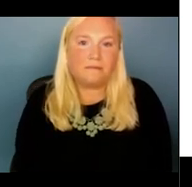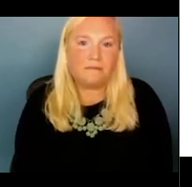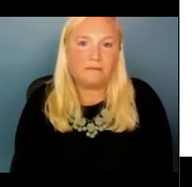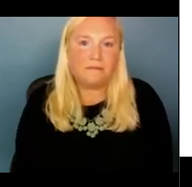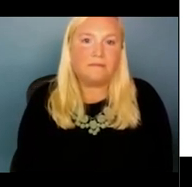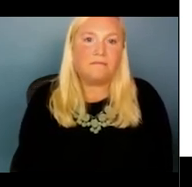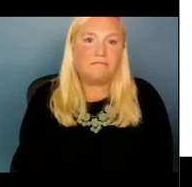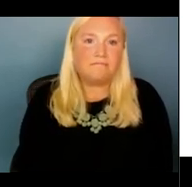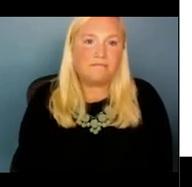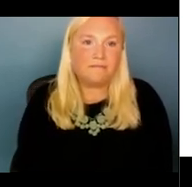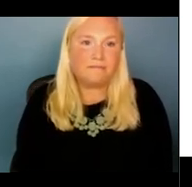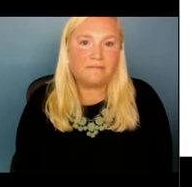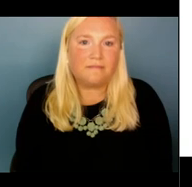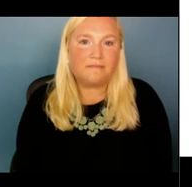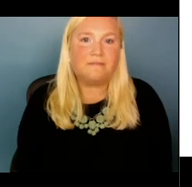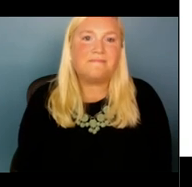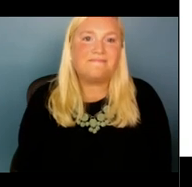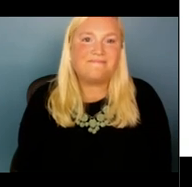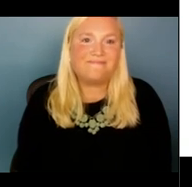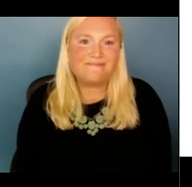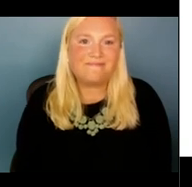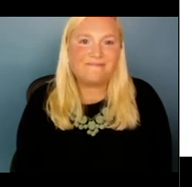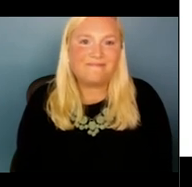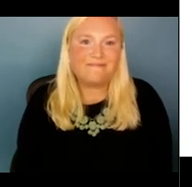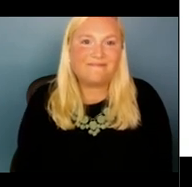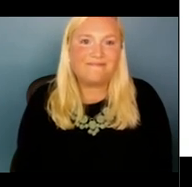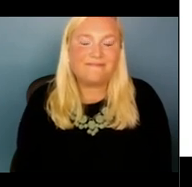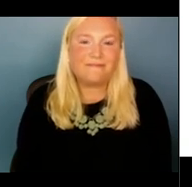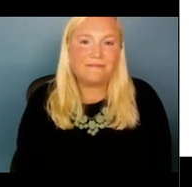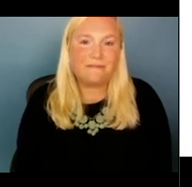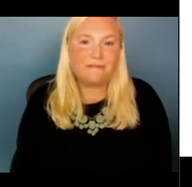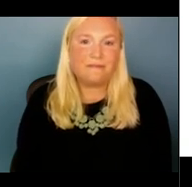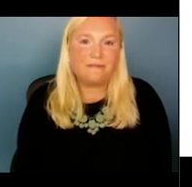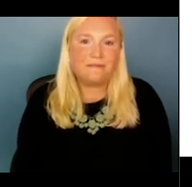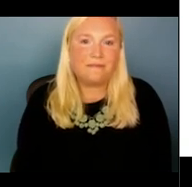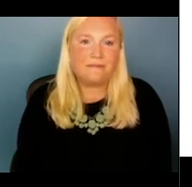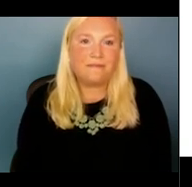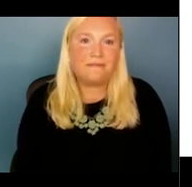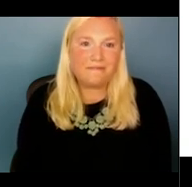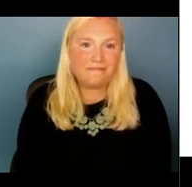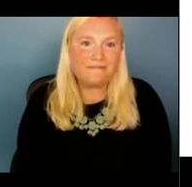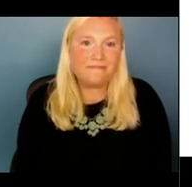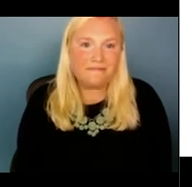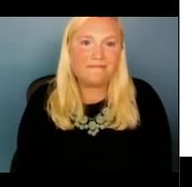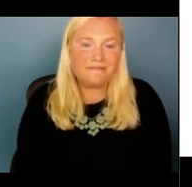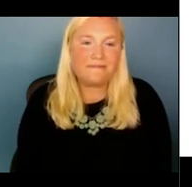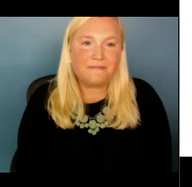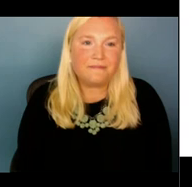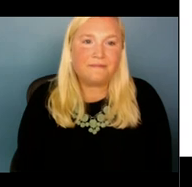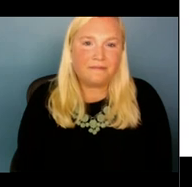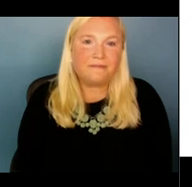held back. They've got friends, they're talking. Although they may sound like they're stuttering a lot to a